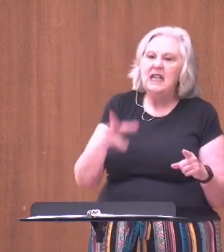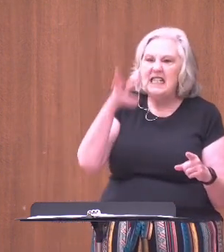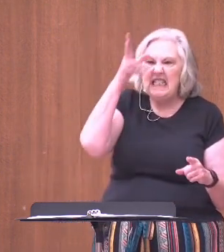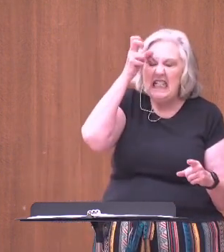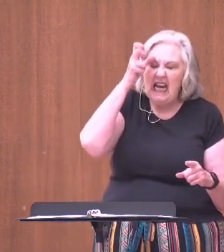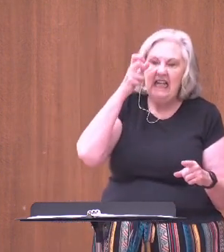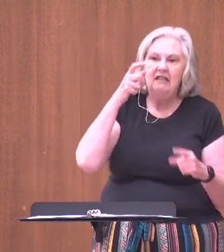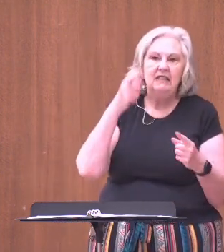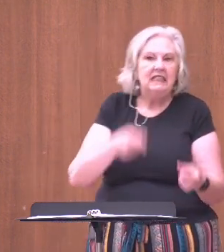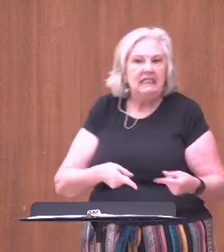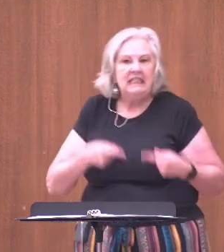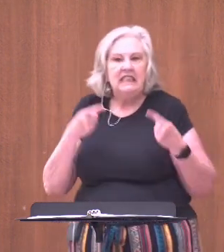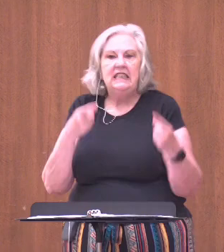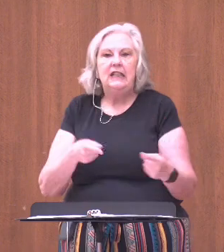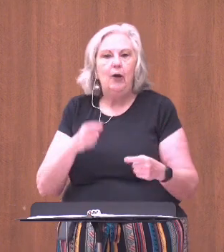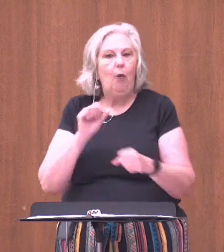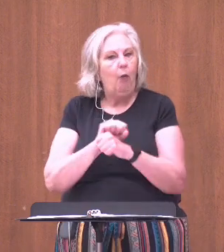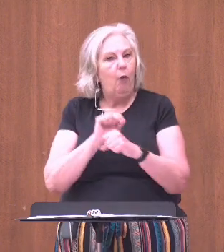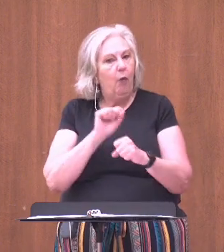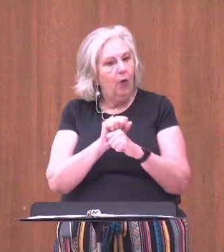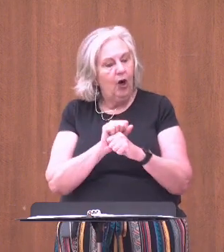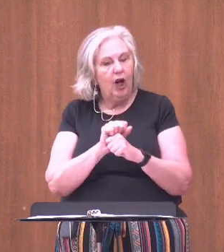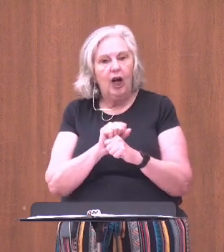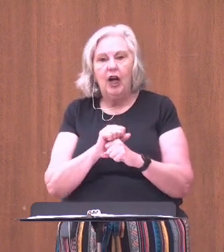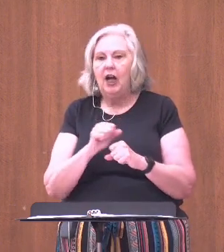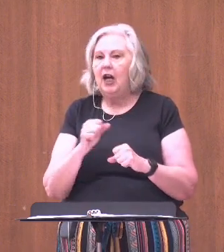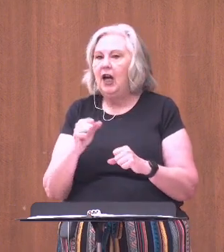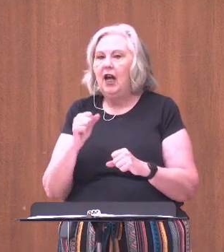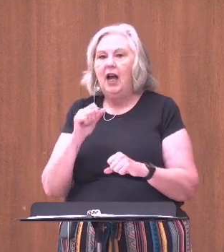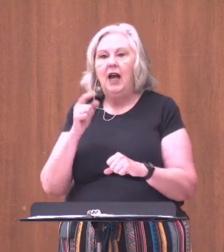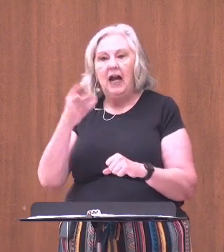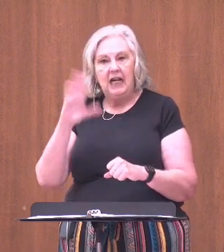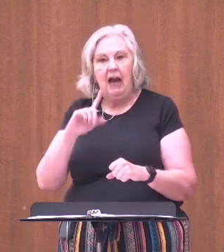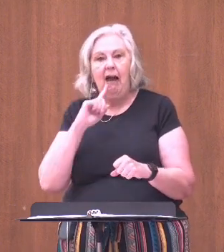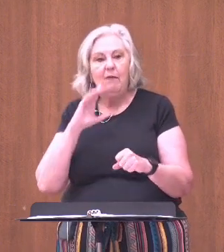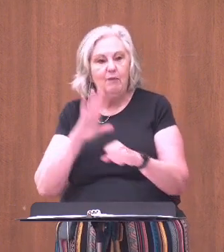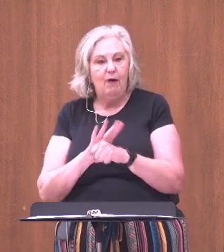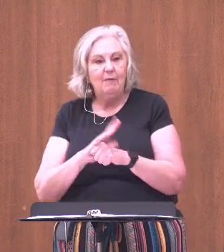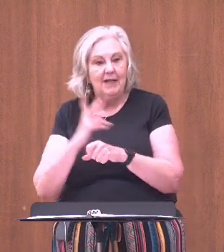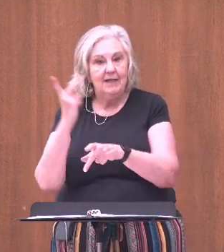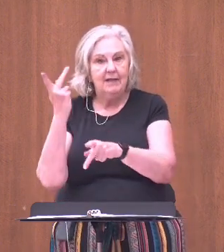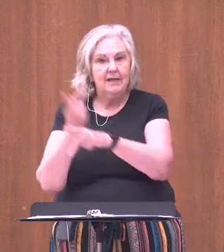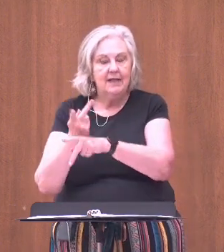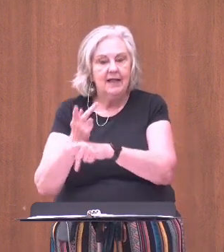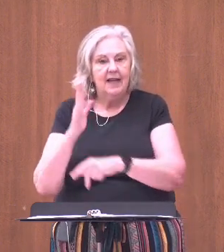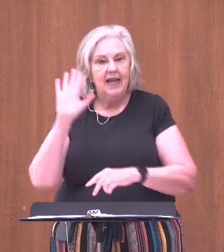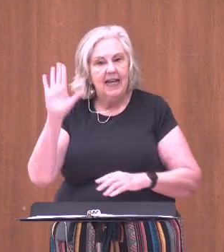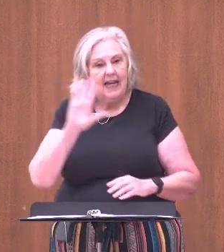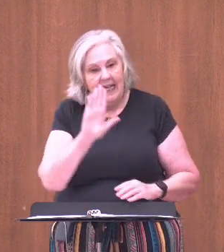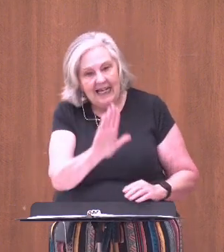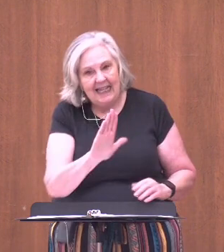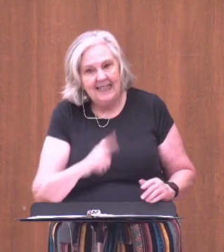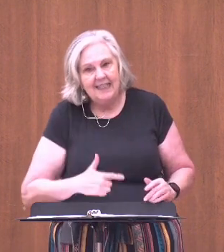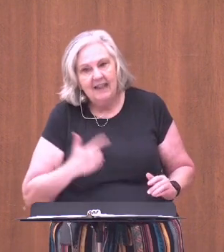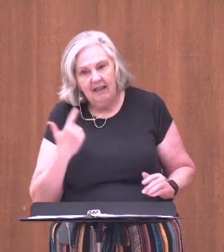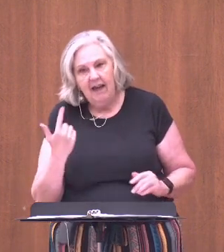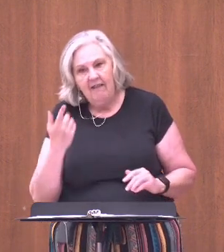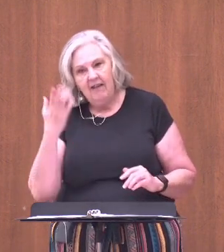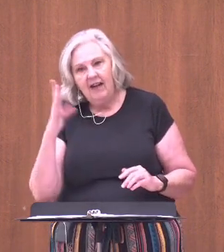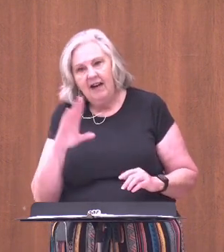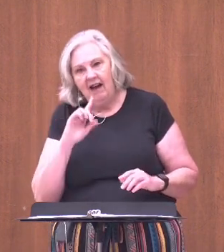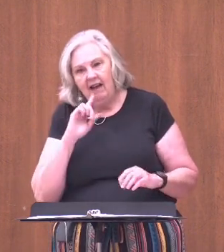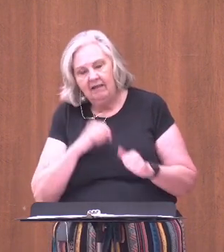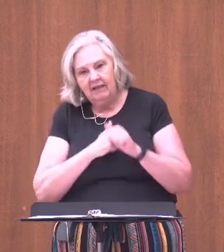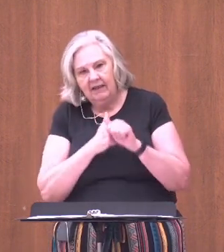evil powers at work around him. God made a promise to hold his life, and God made good on that